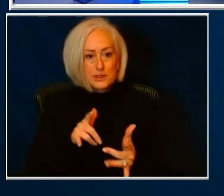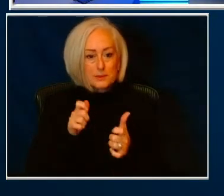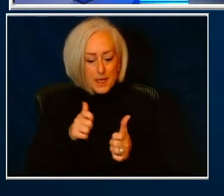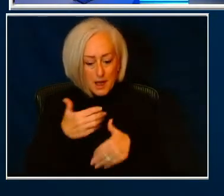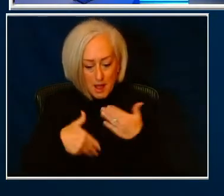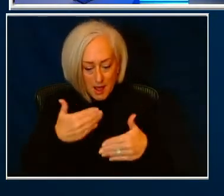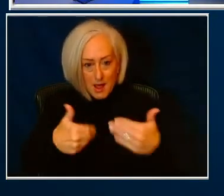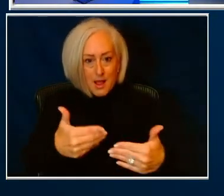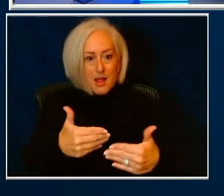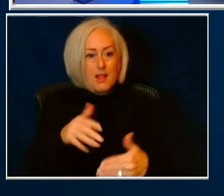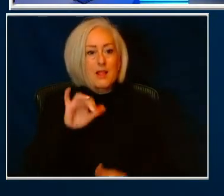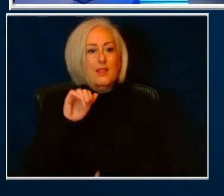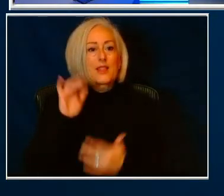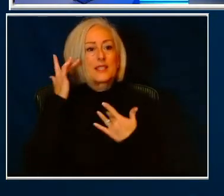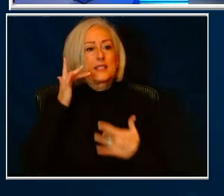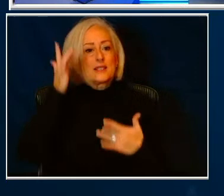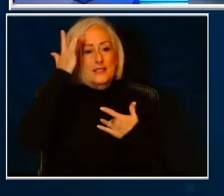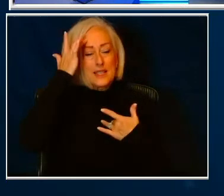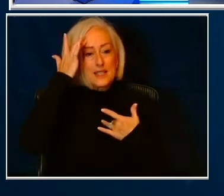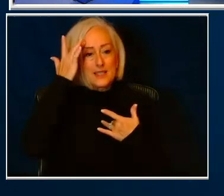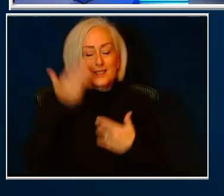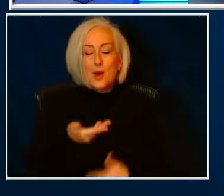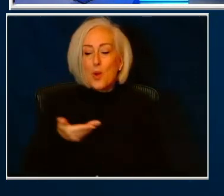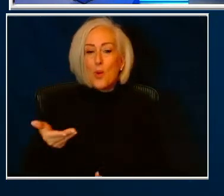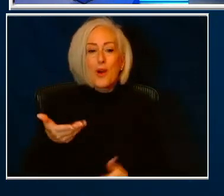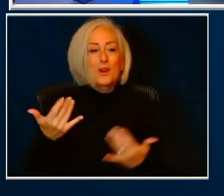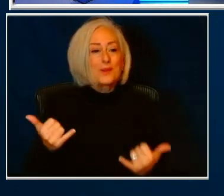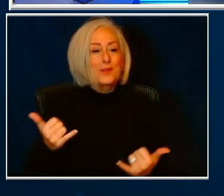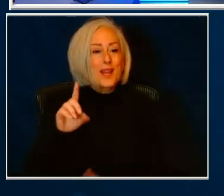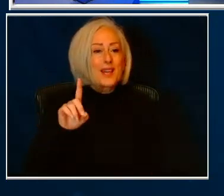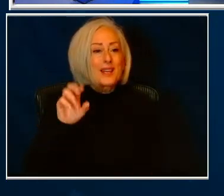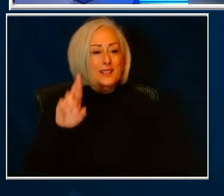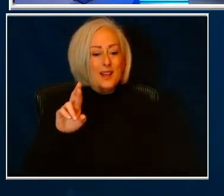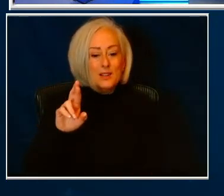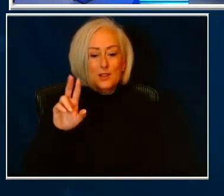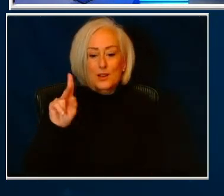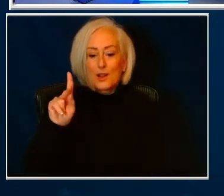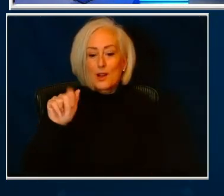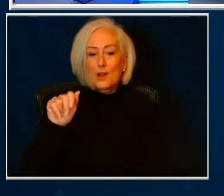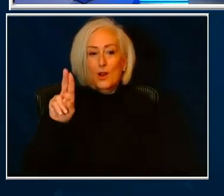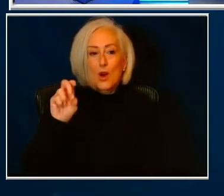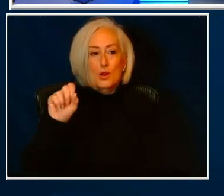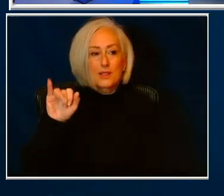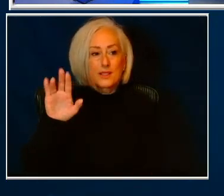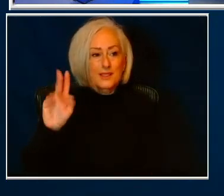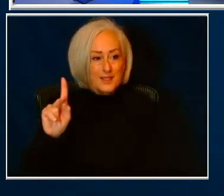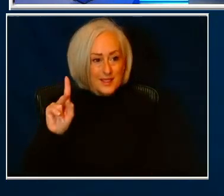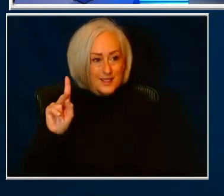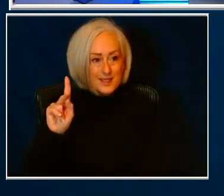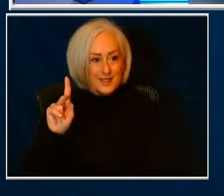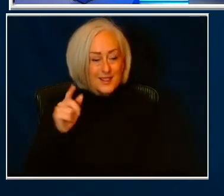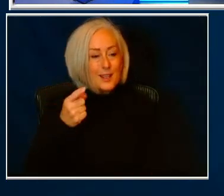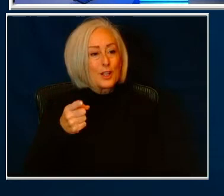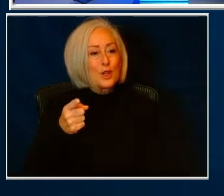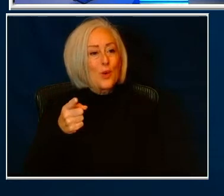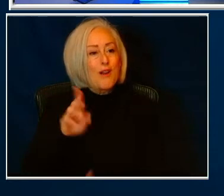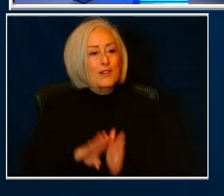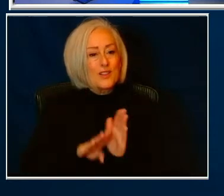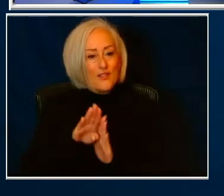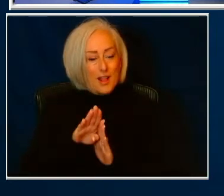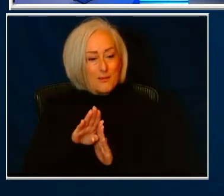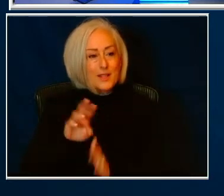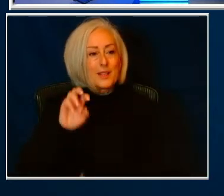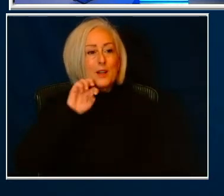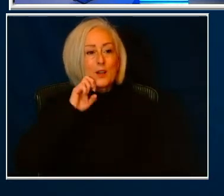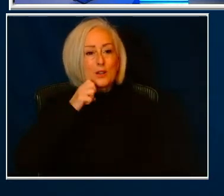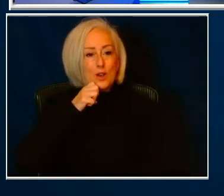our program today, Dr. Kosick C. How are you today? All right, thank you. Good to see you. You're a developmental neuroscientist and the scientific